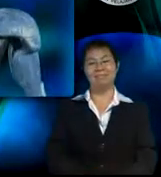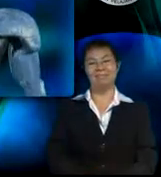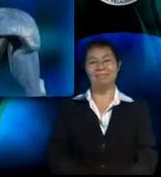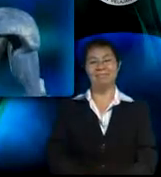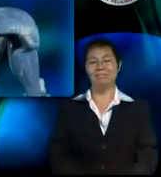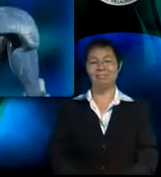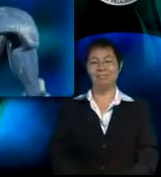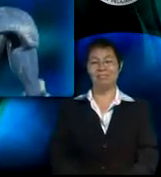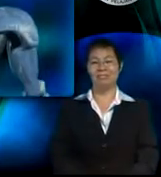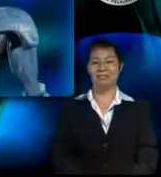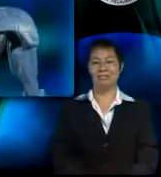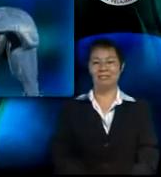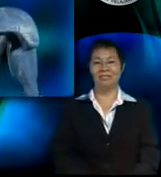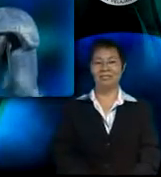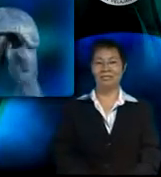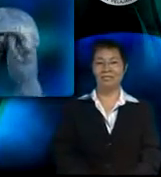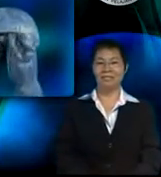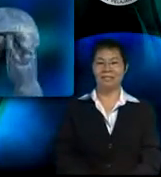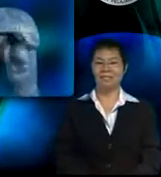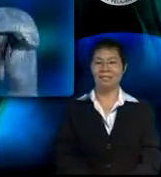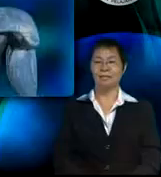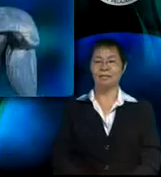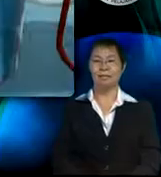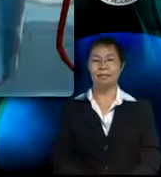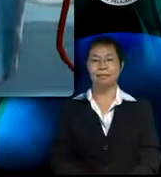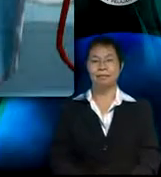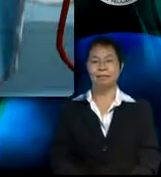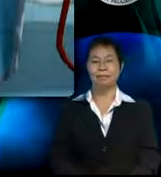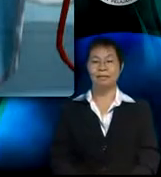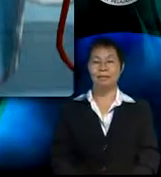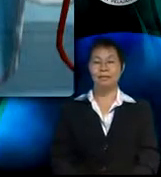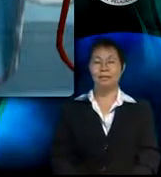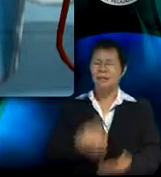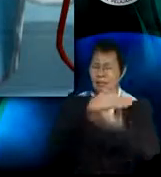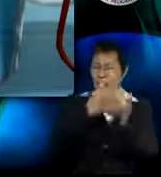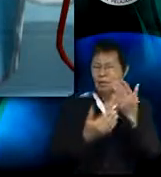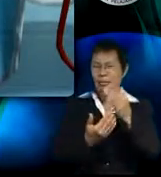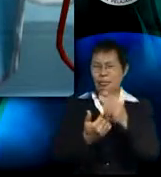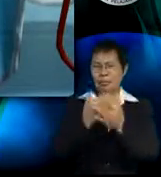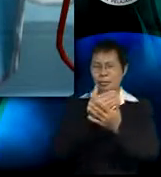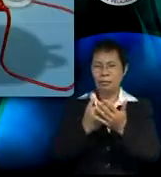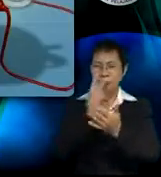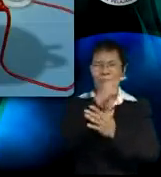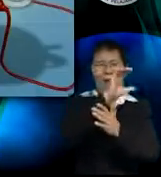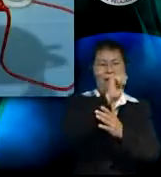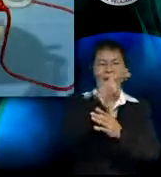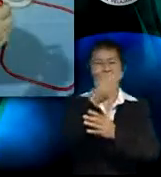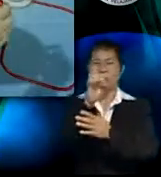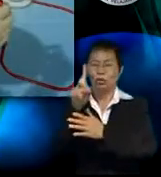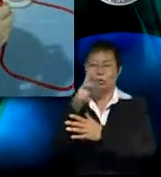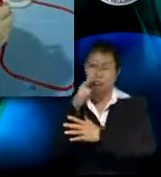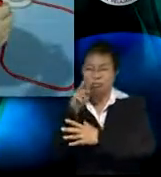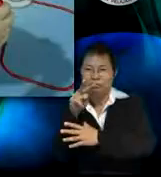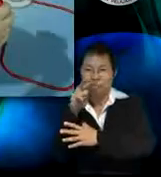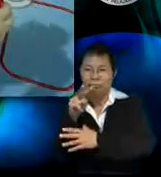Joe, see if there's anything happen at the cathode. Hey, something has formed on the cathode.